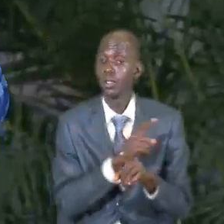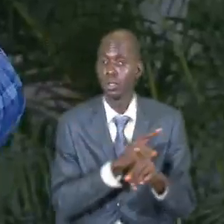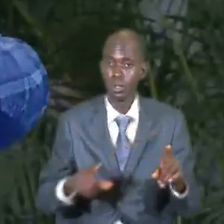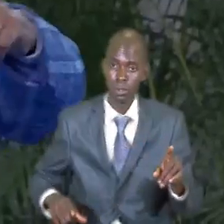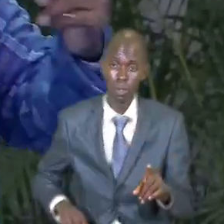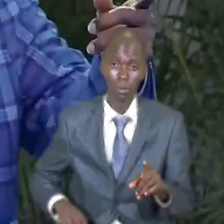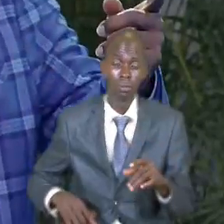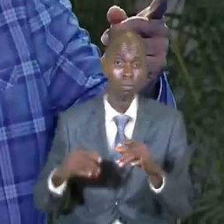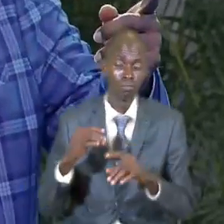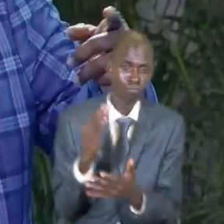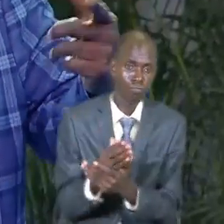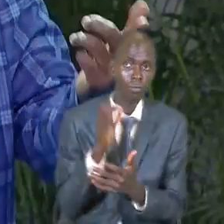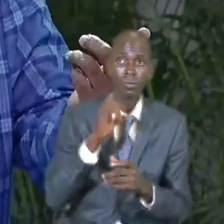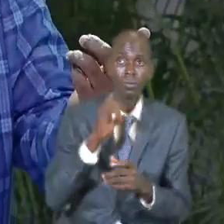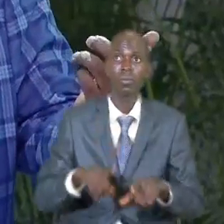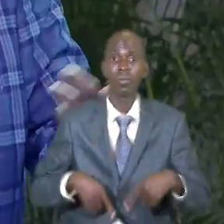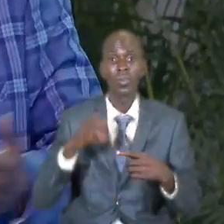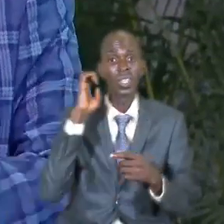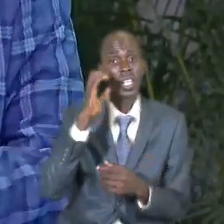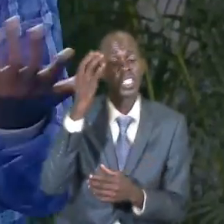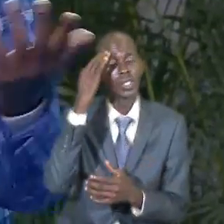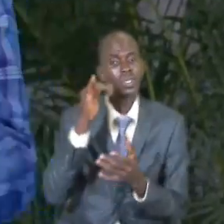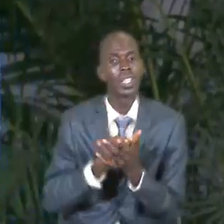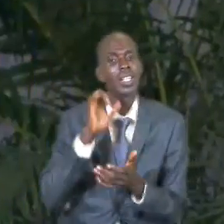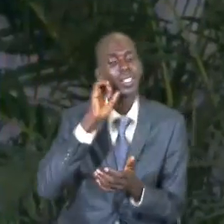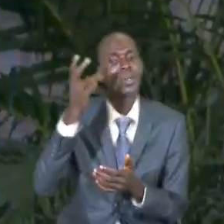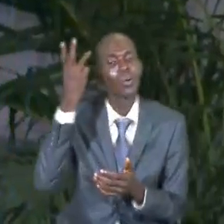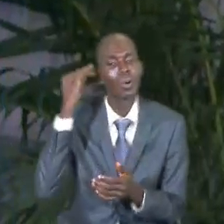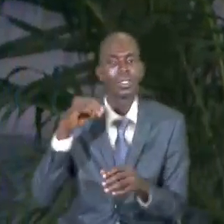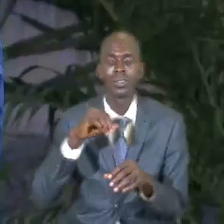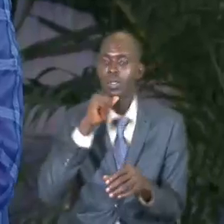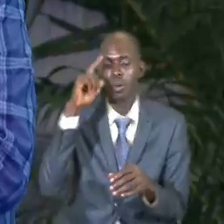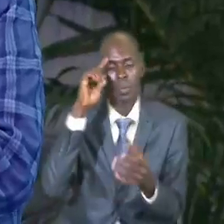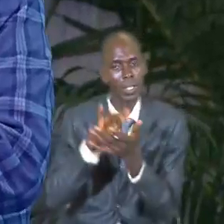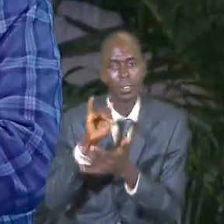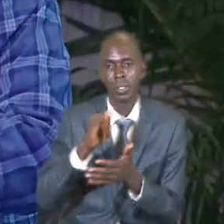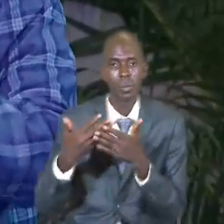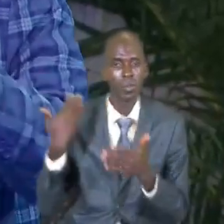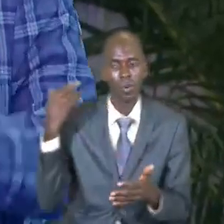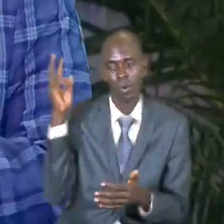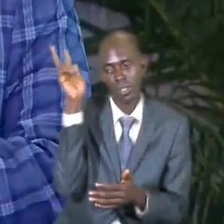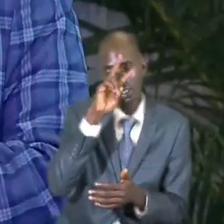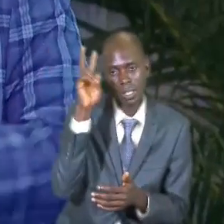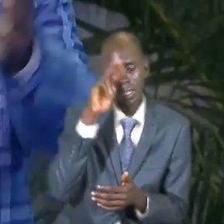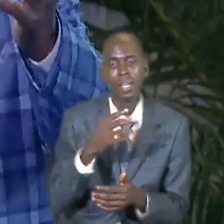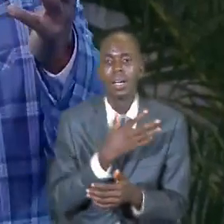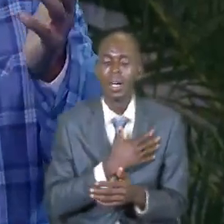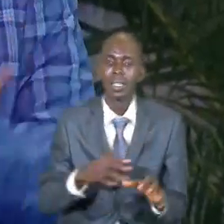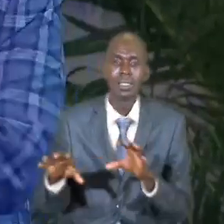I was in unbelief, I was ignorant, and then I did everything injurious to